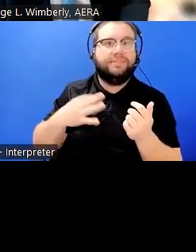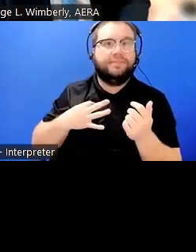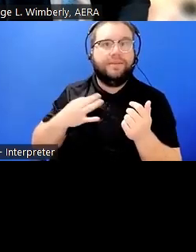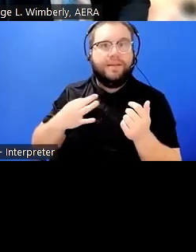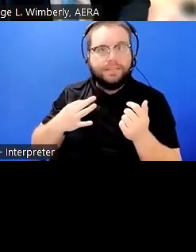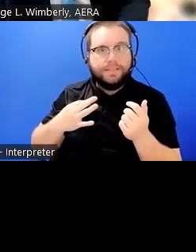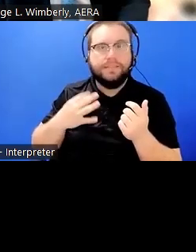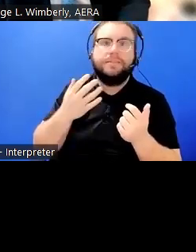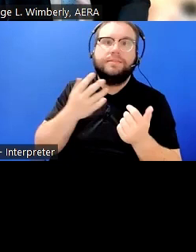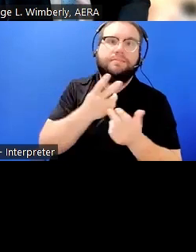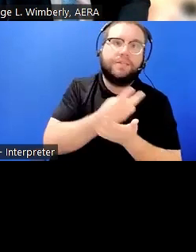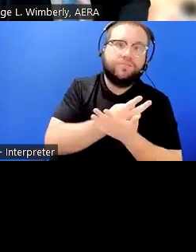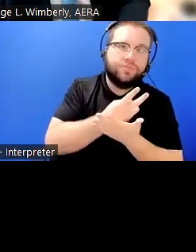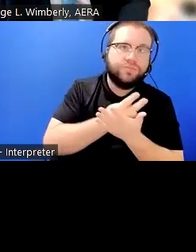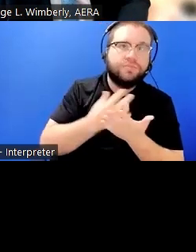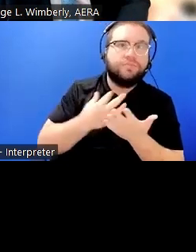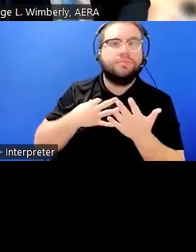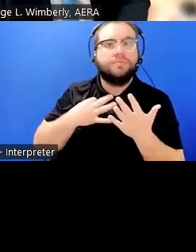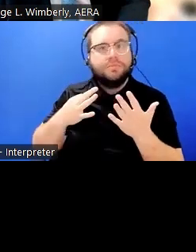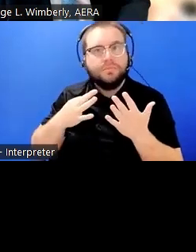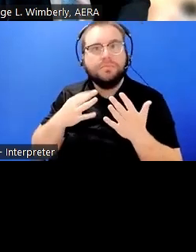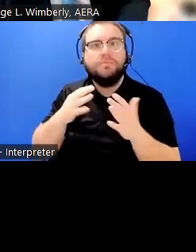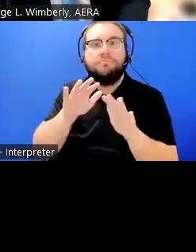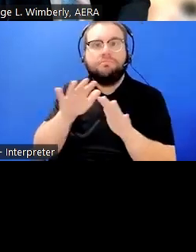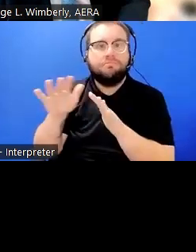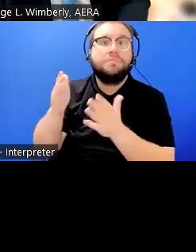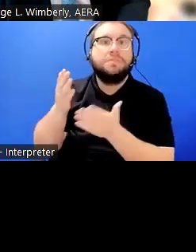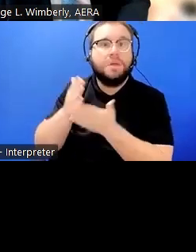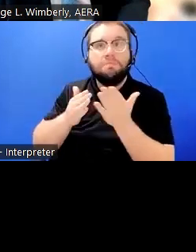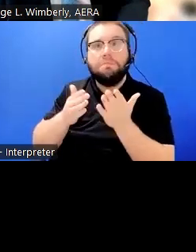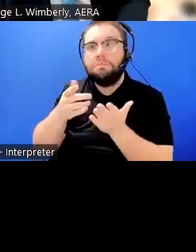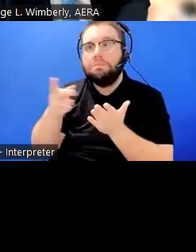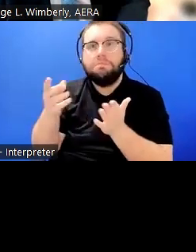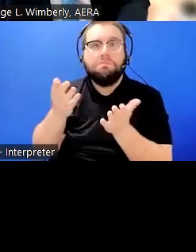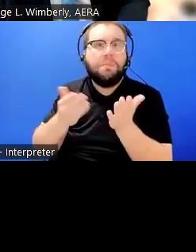proposal. Where others it might be completing coursework.